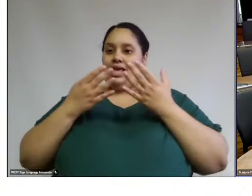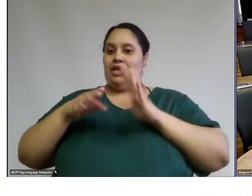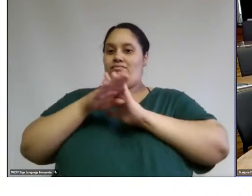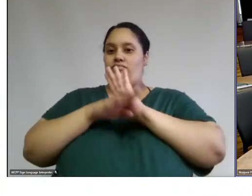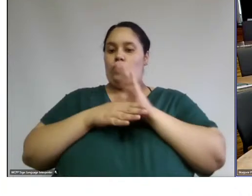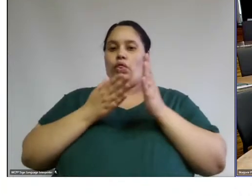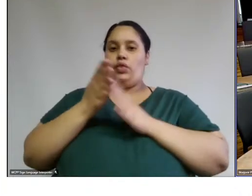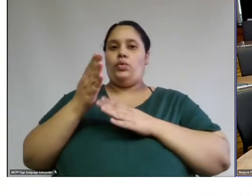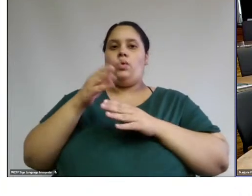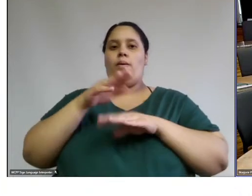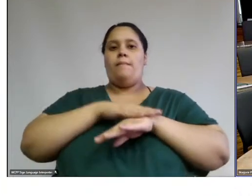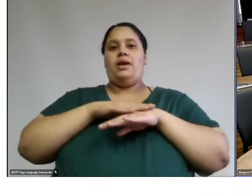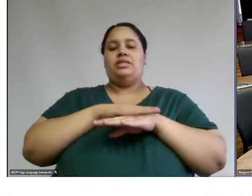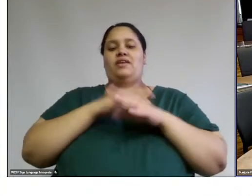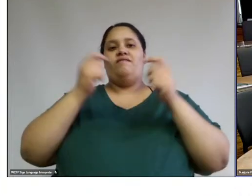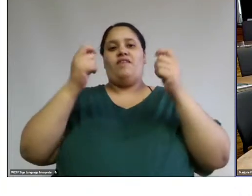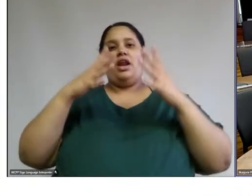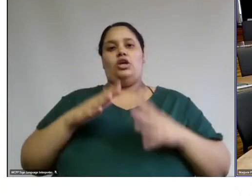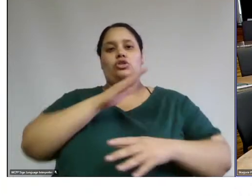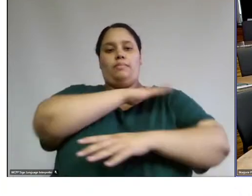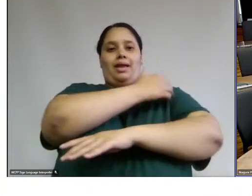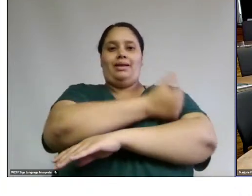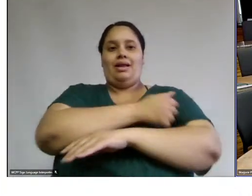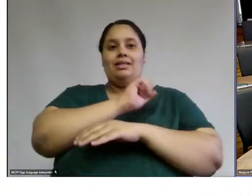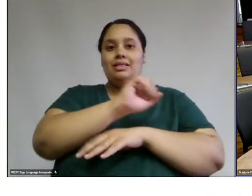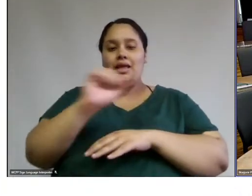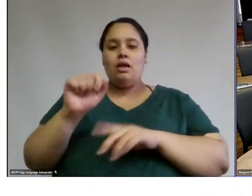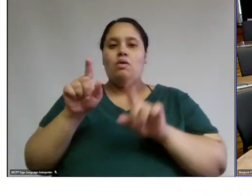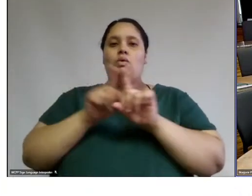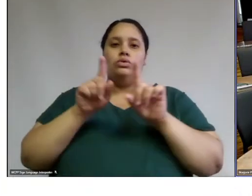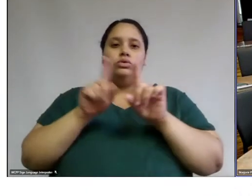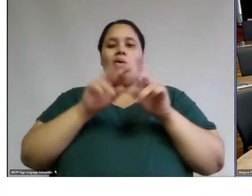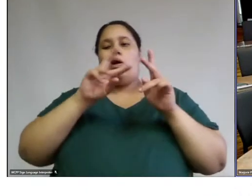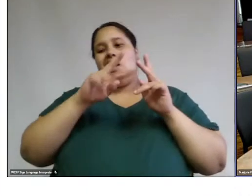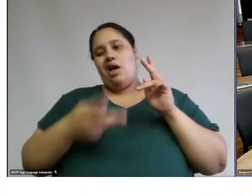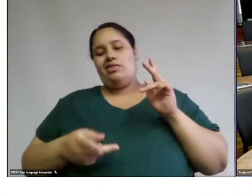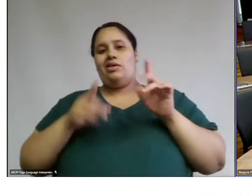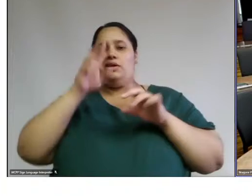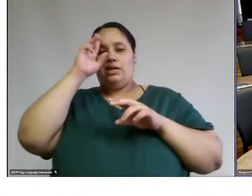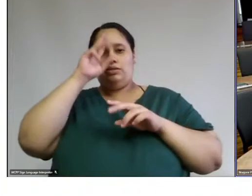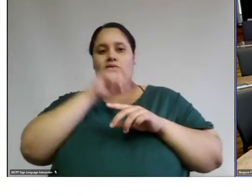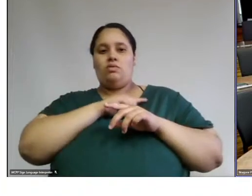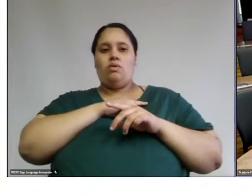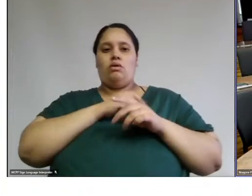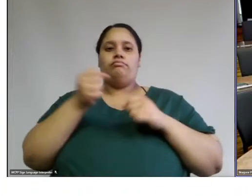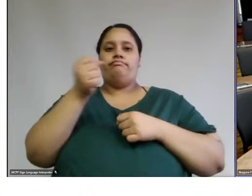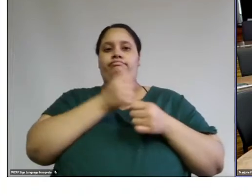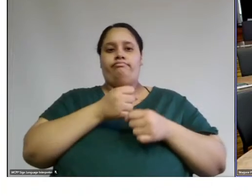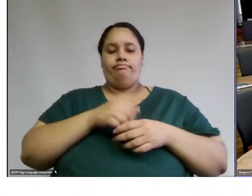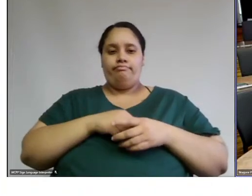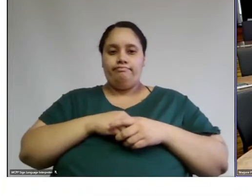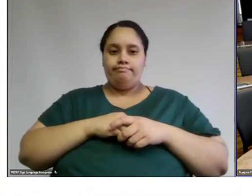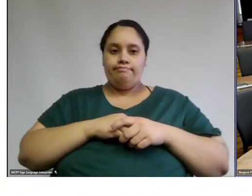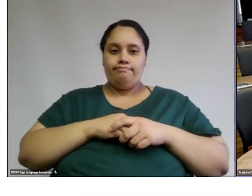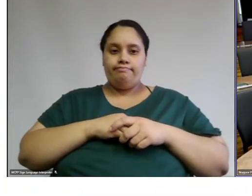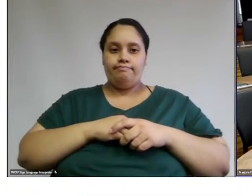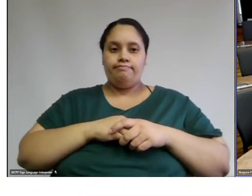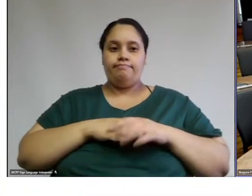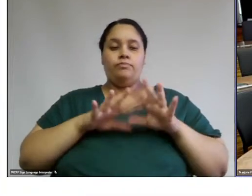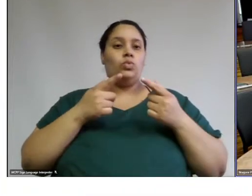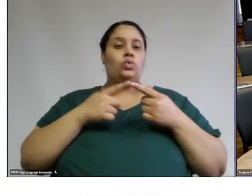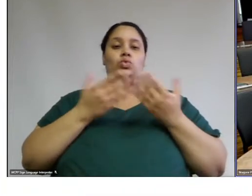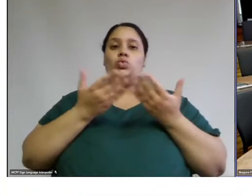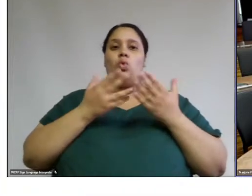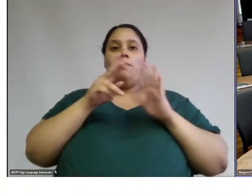financial manual. And then there were also other internal control deficiencies, where either the school didn't have